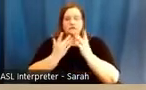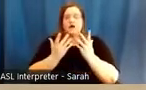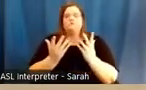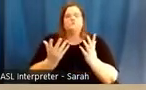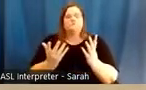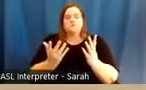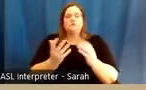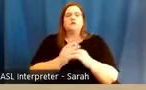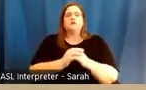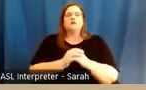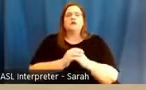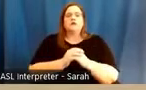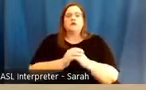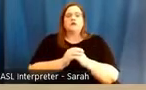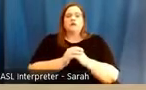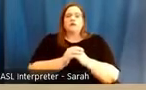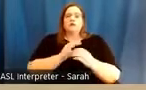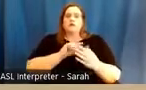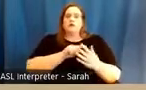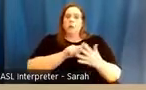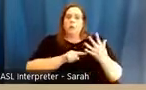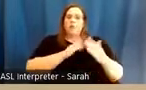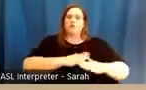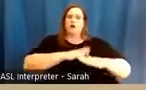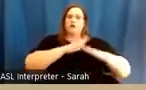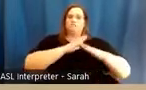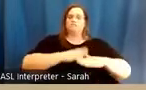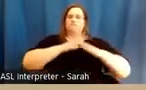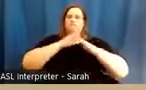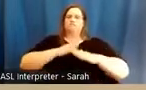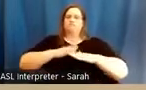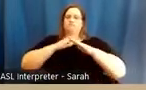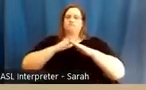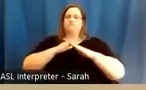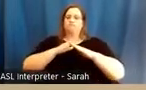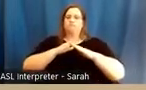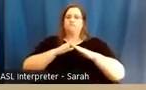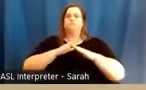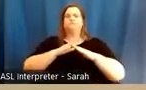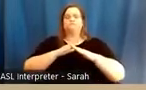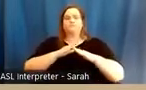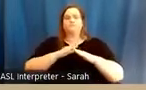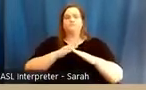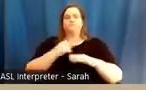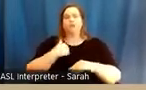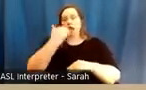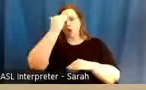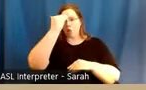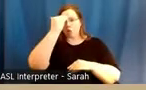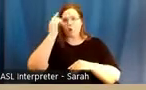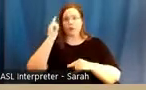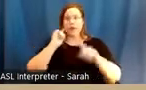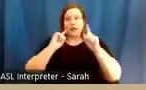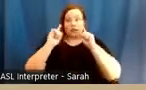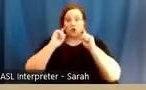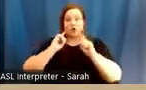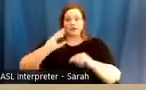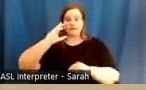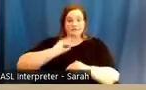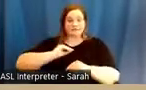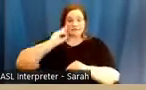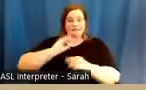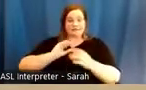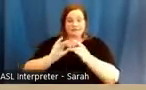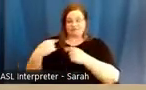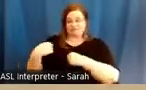that in itself is holding us back. But I know that we're hearing testimony over the last